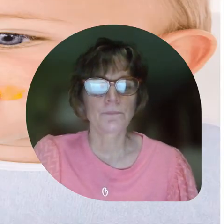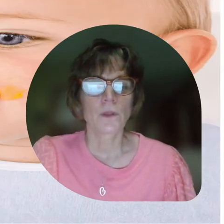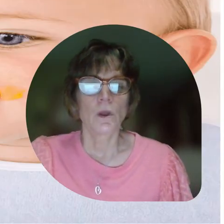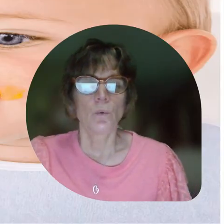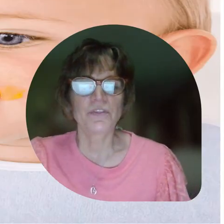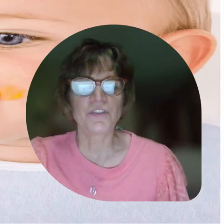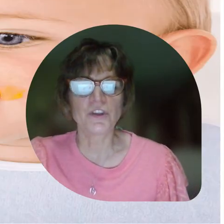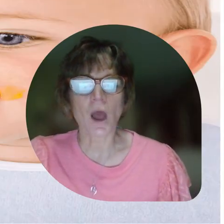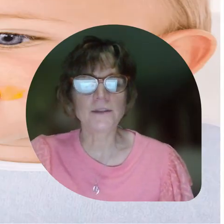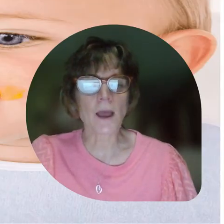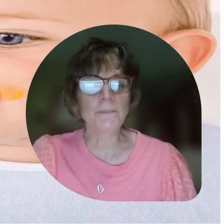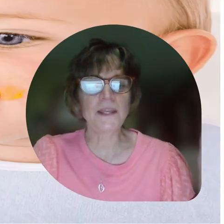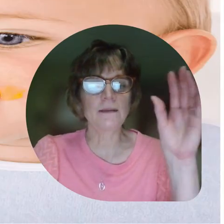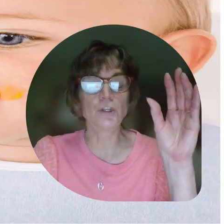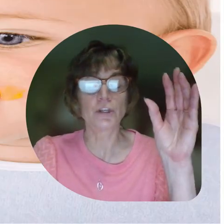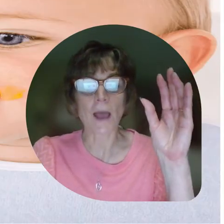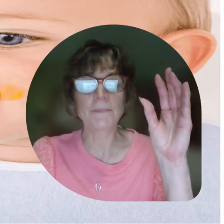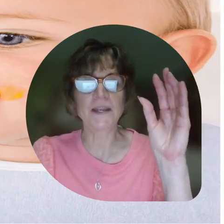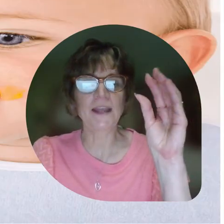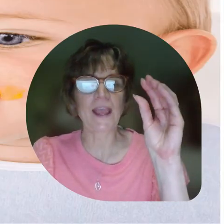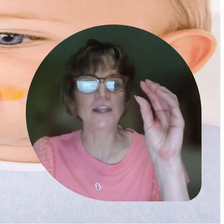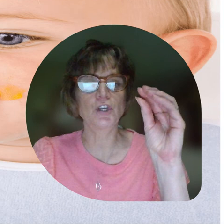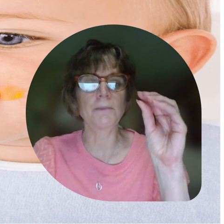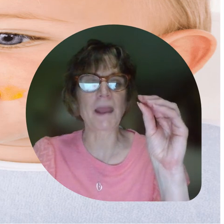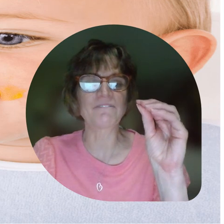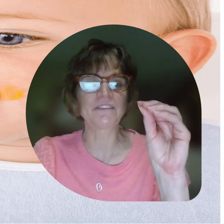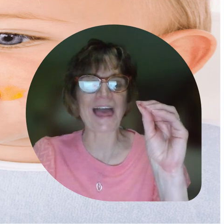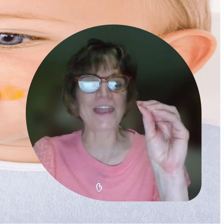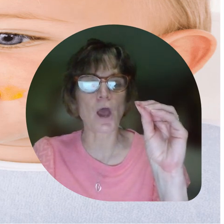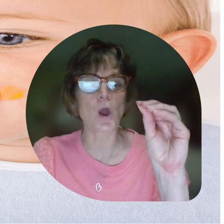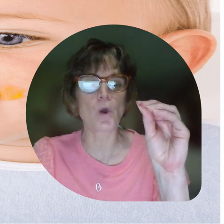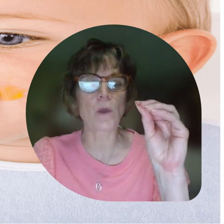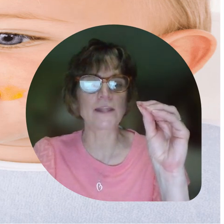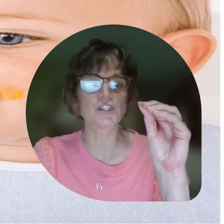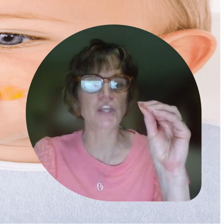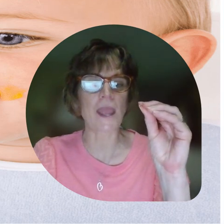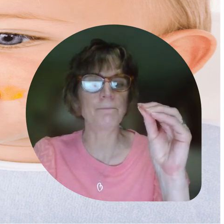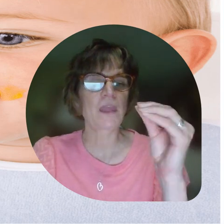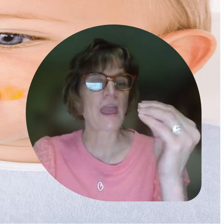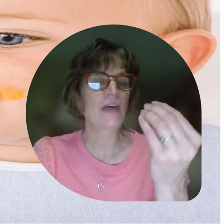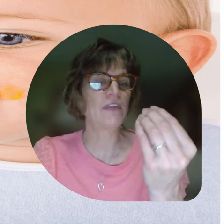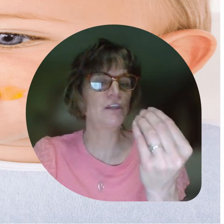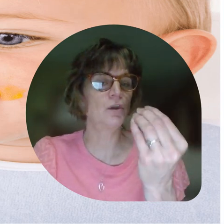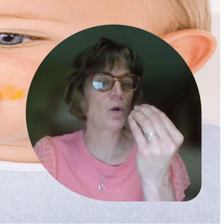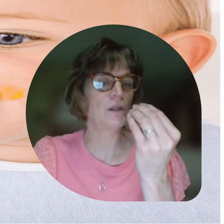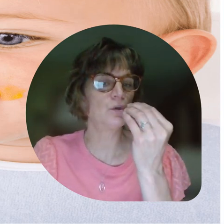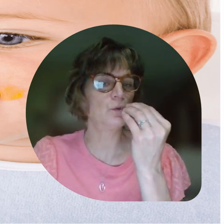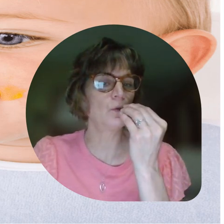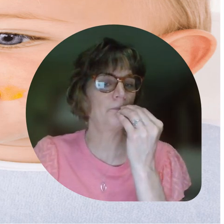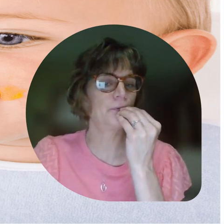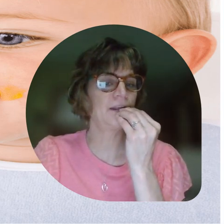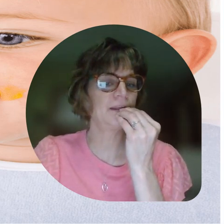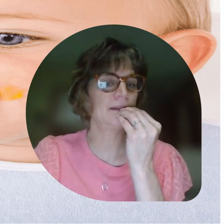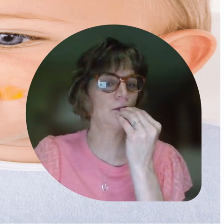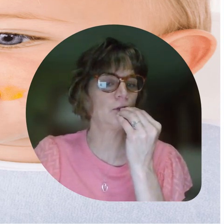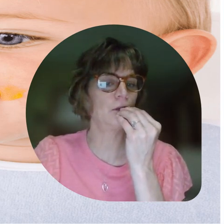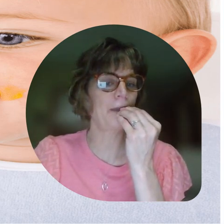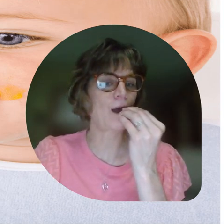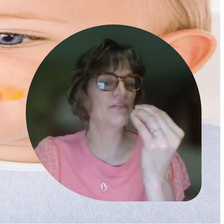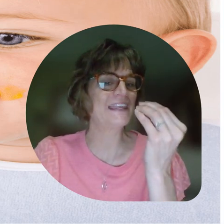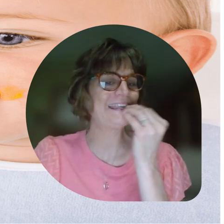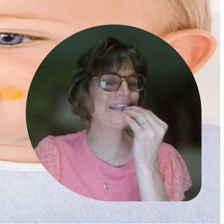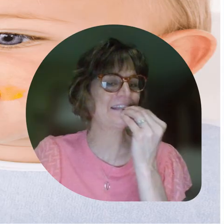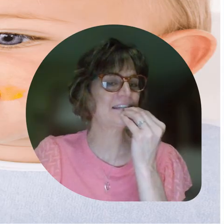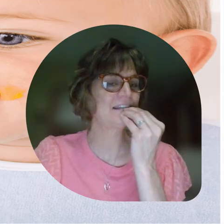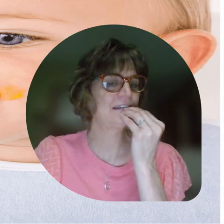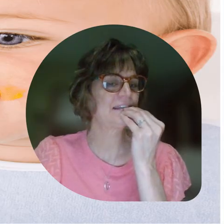Eat. With your dominant hand, you're going to make a flat O hand shape, and then you're going to put it to your